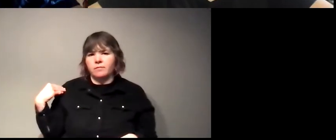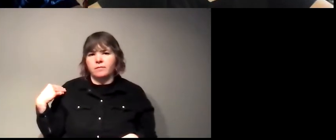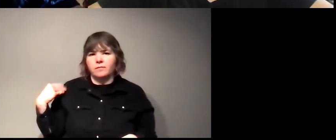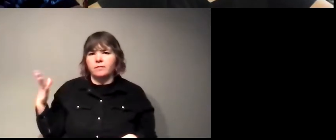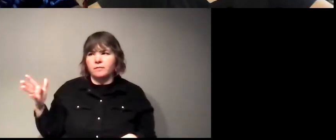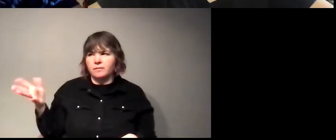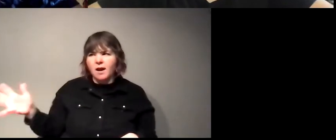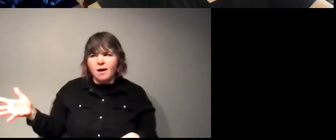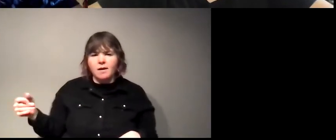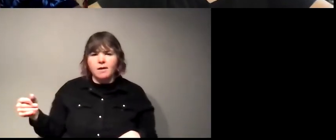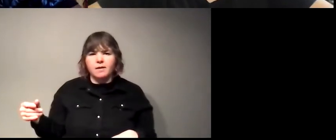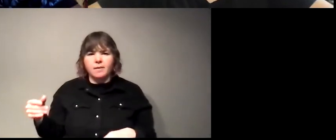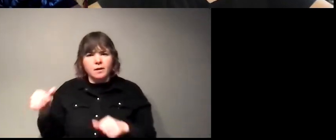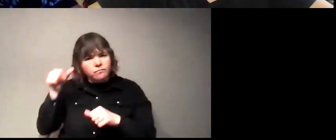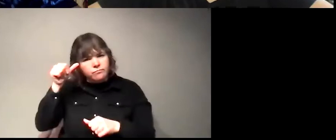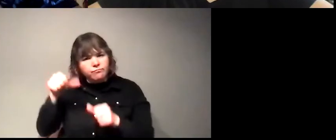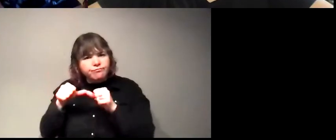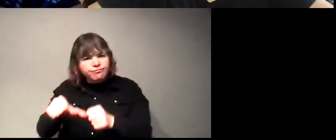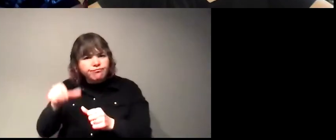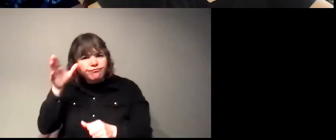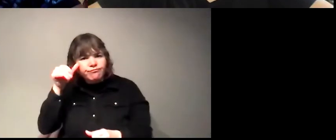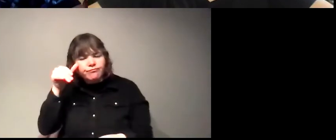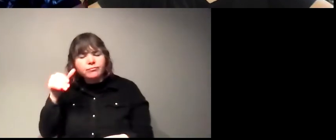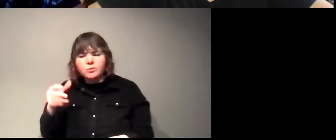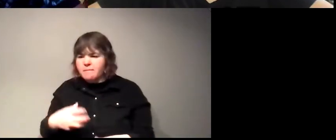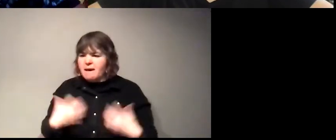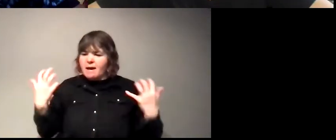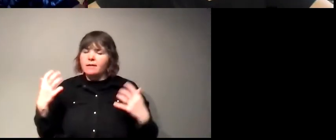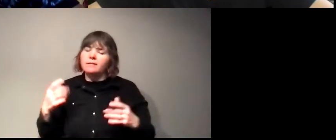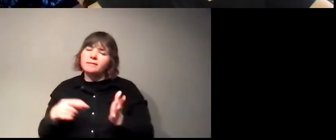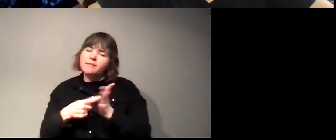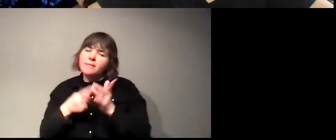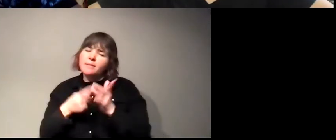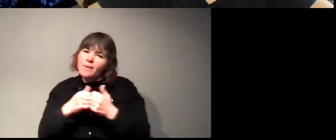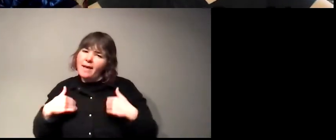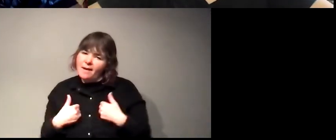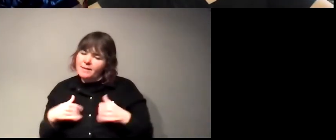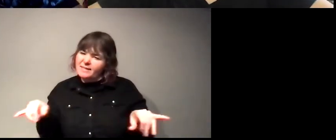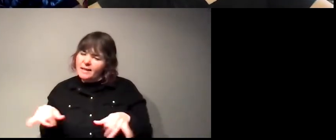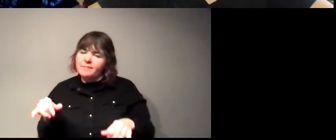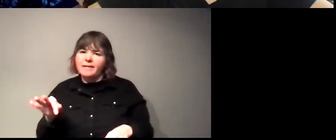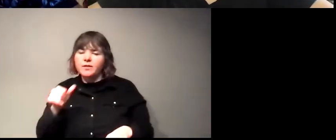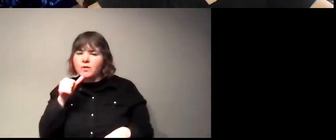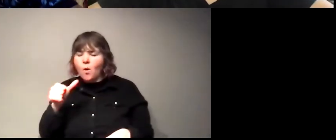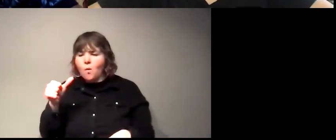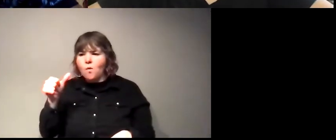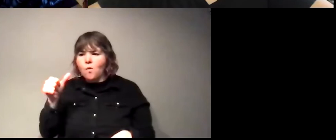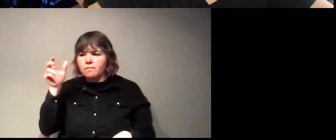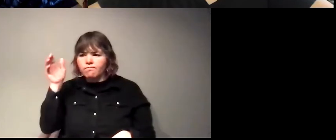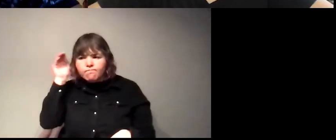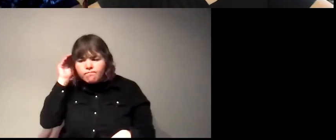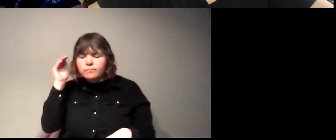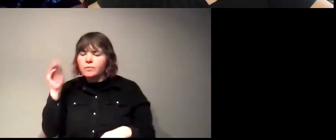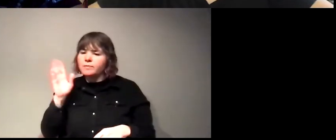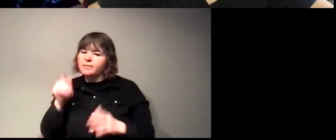hey, stop, and then they don't listen and you get mad. Sometimes that happens with animals too. If you don't listen to what the animal's saying, sometimes they will bite